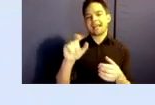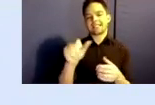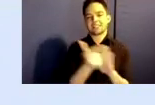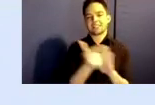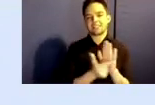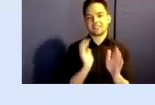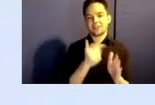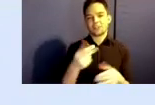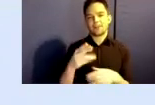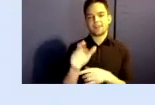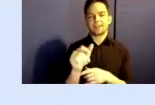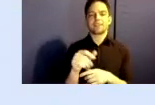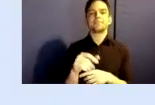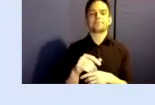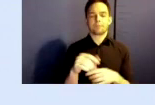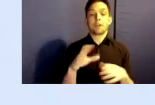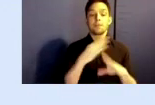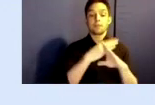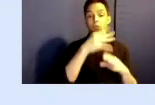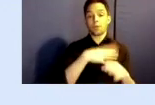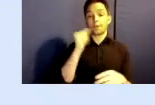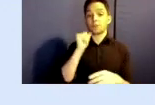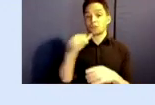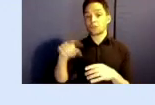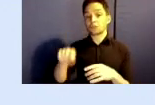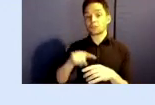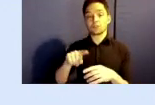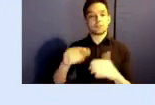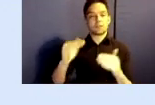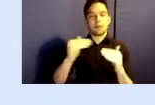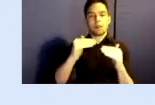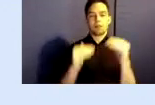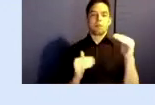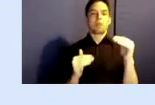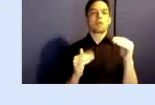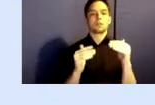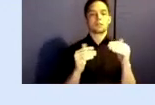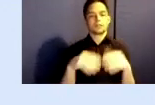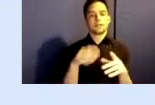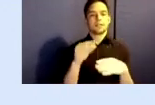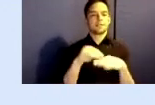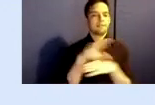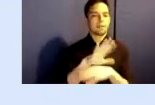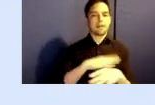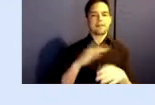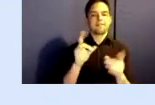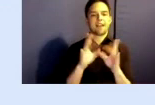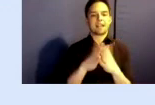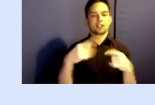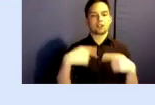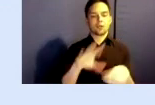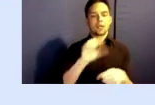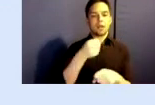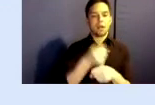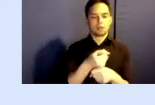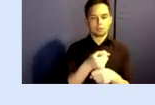must ensure that protection of women and girls who have been disproportionately affected by violence during lockdown and in the midst of